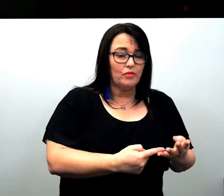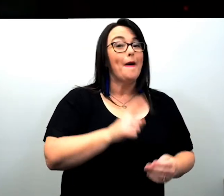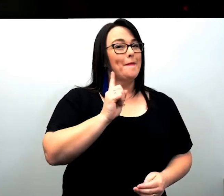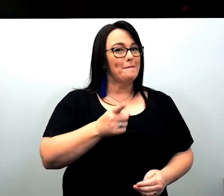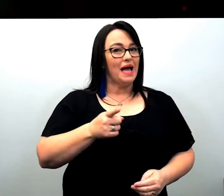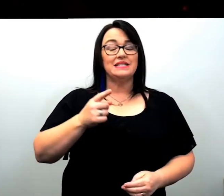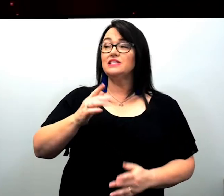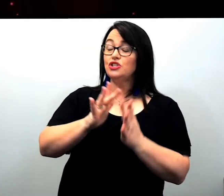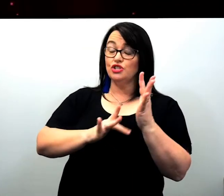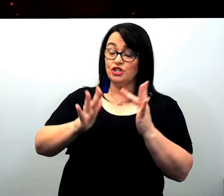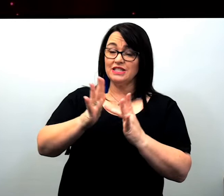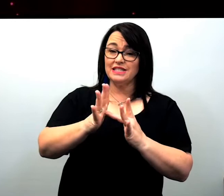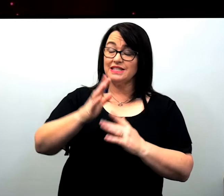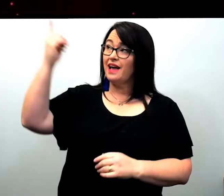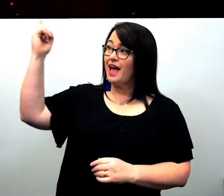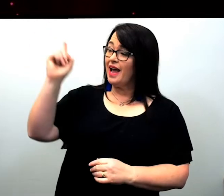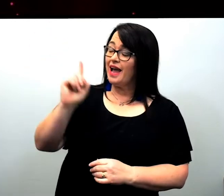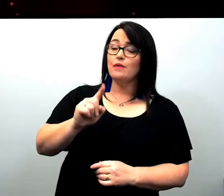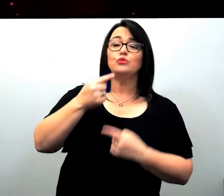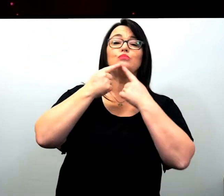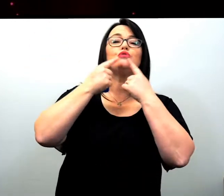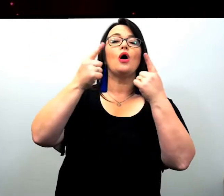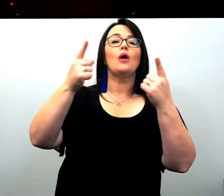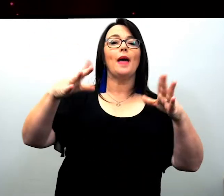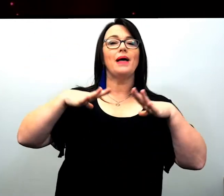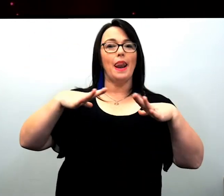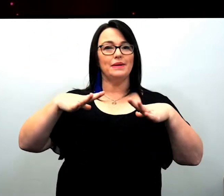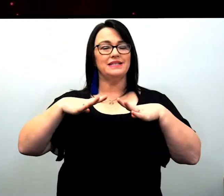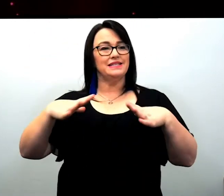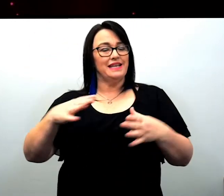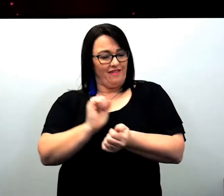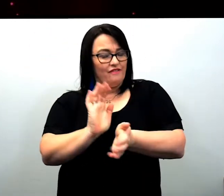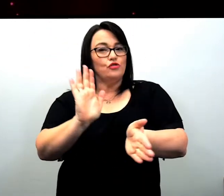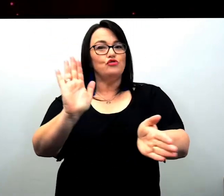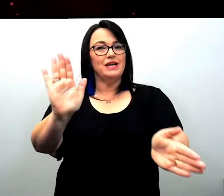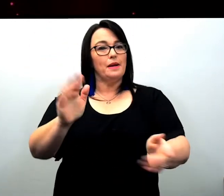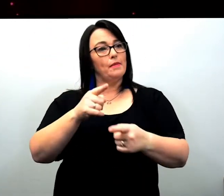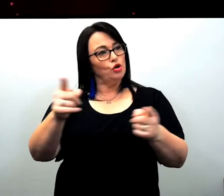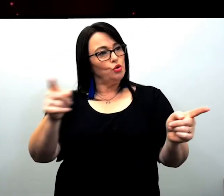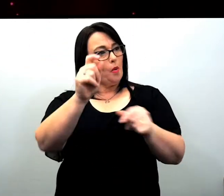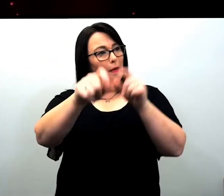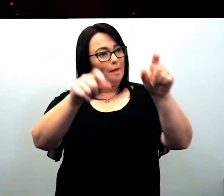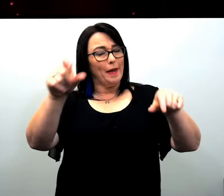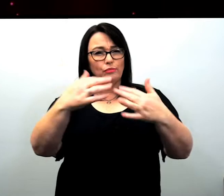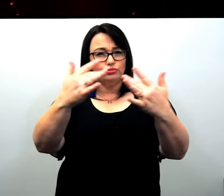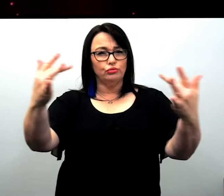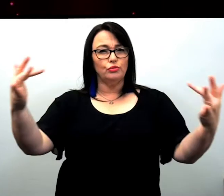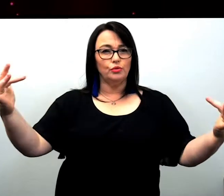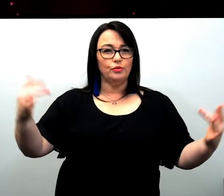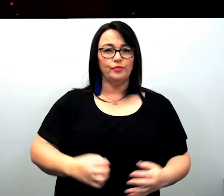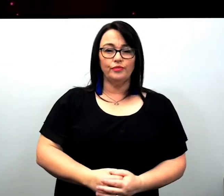proclaim liberty. He came to bring liberation to people. He came to